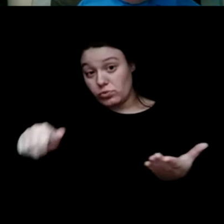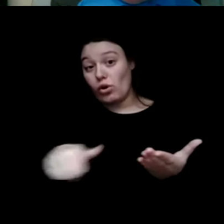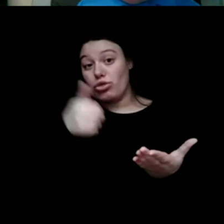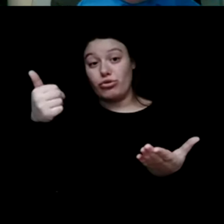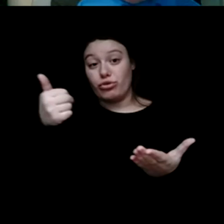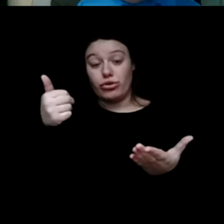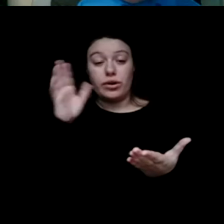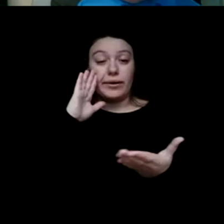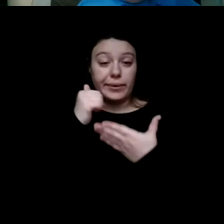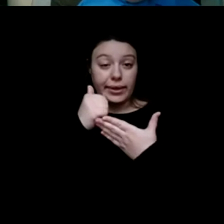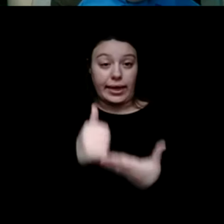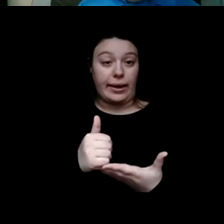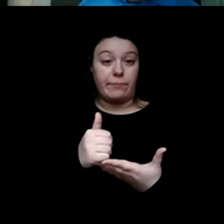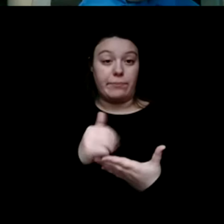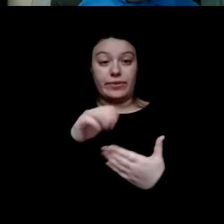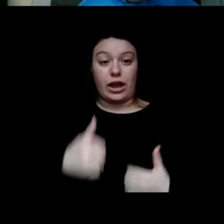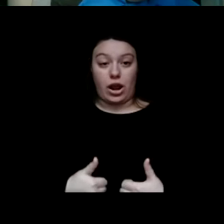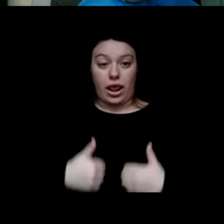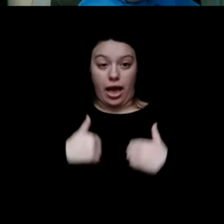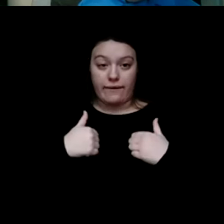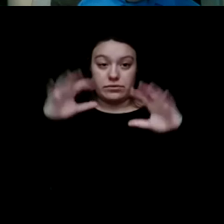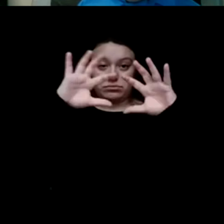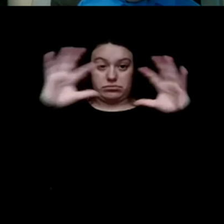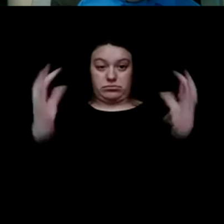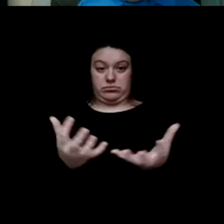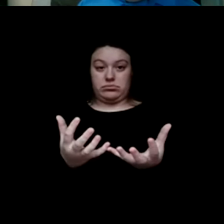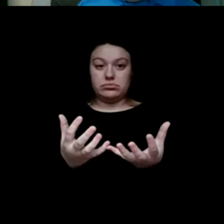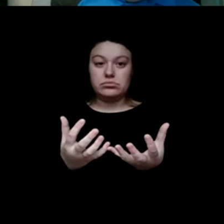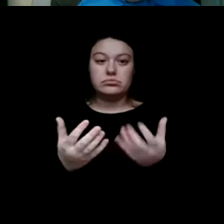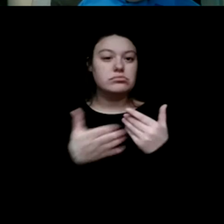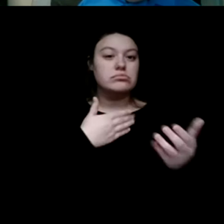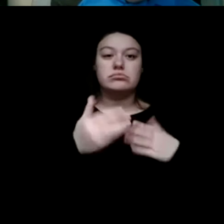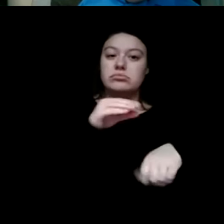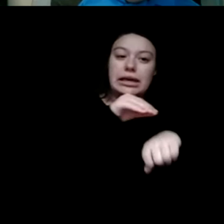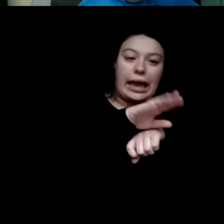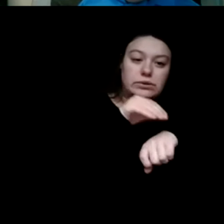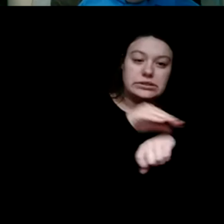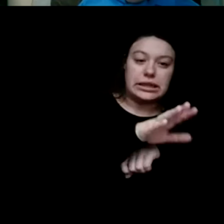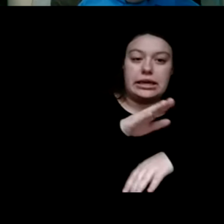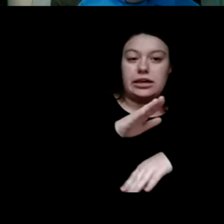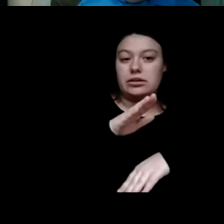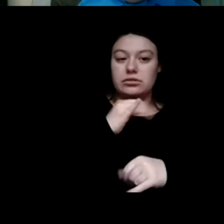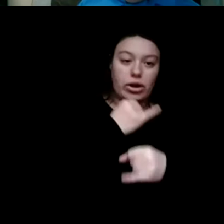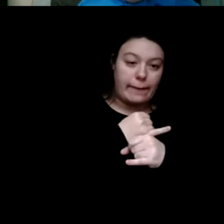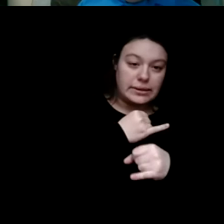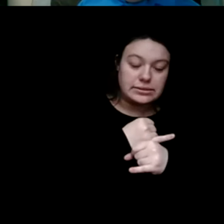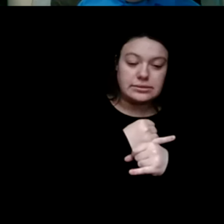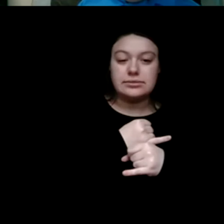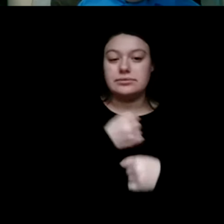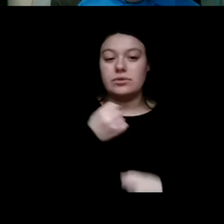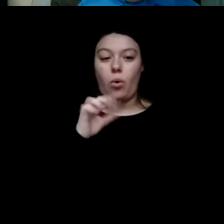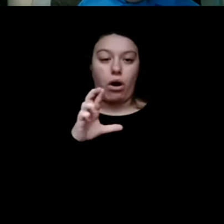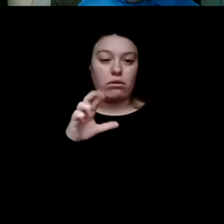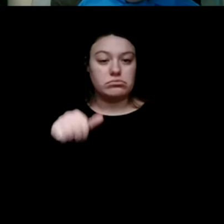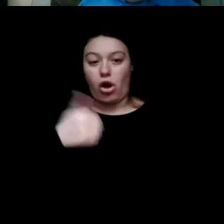where they're at in a broader sense, whether that's sort of counseling services on campus or other